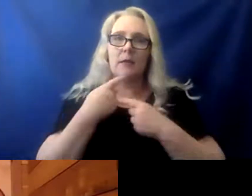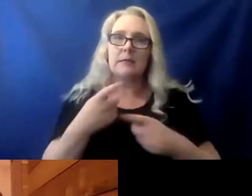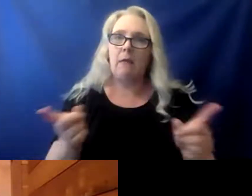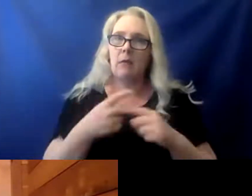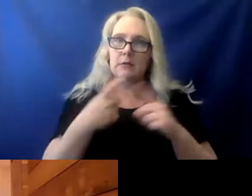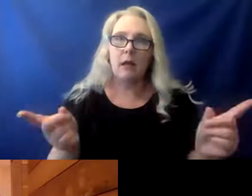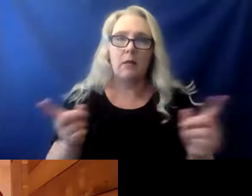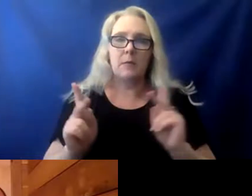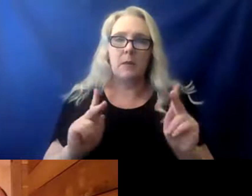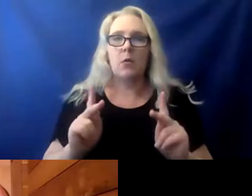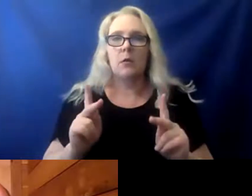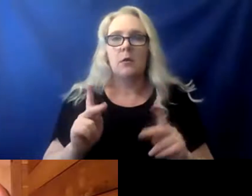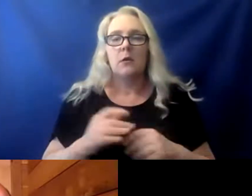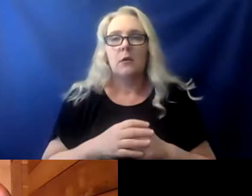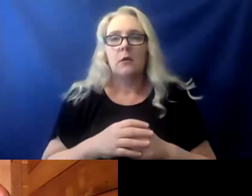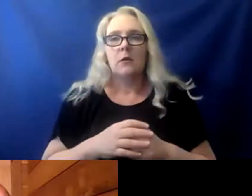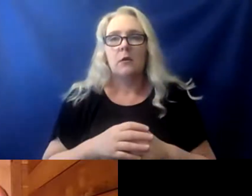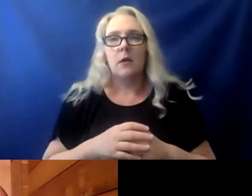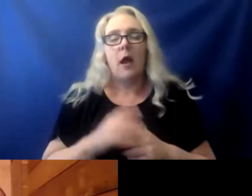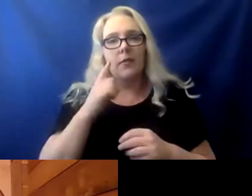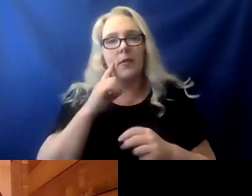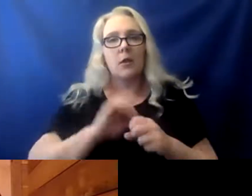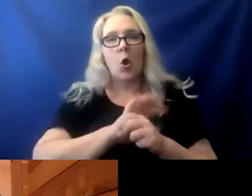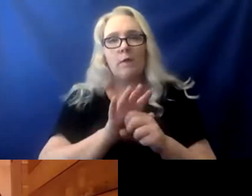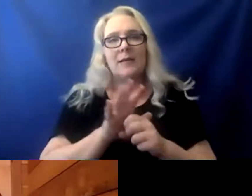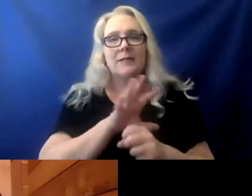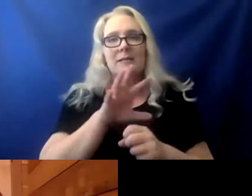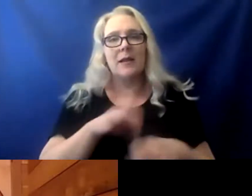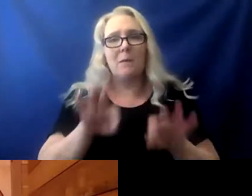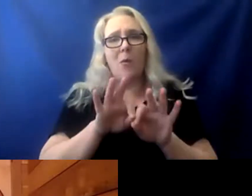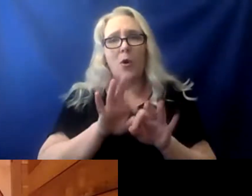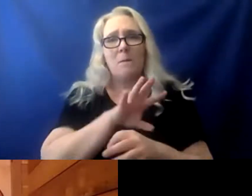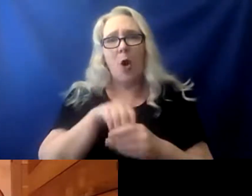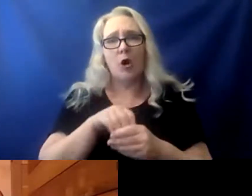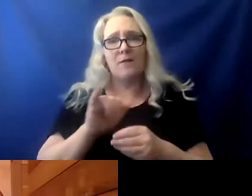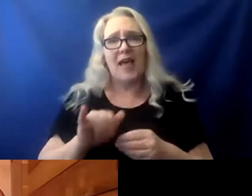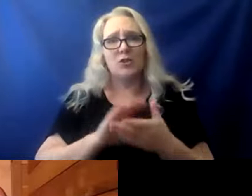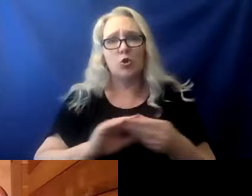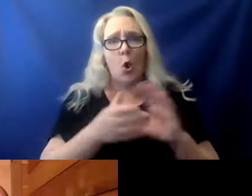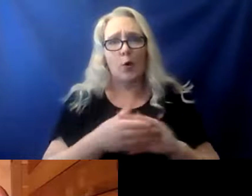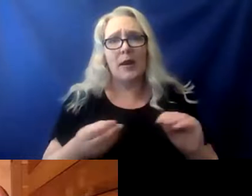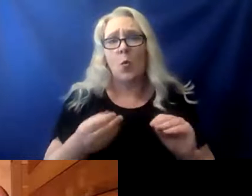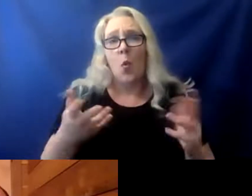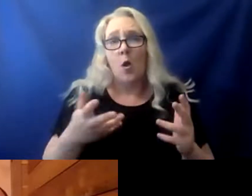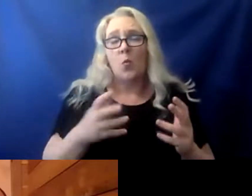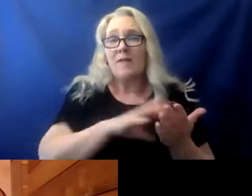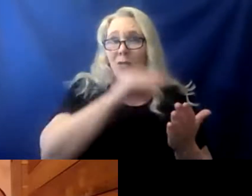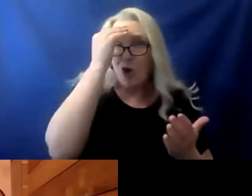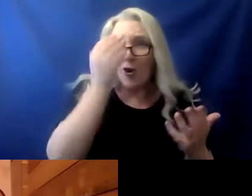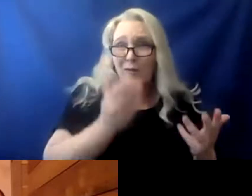support for all the work on the master plan. And I think COVID's an important part of that story, what we've learned, what we're learning, and how we